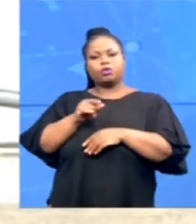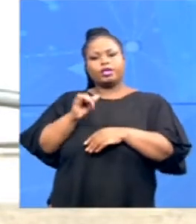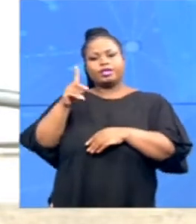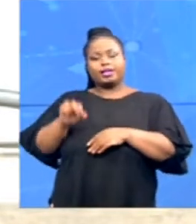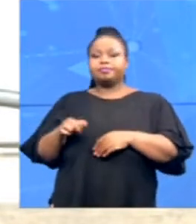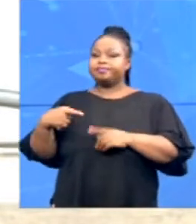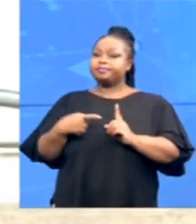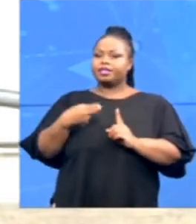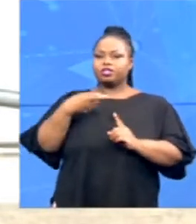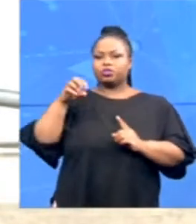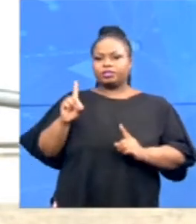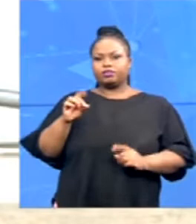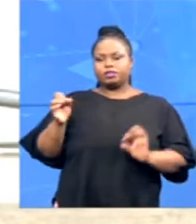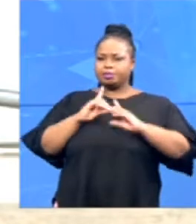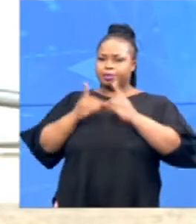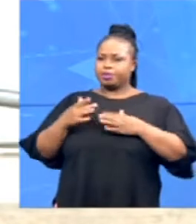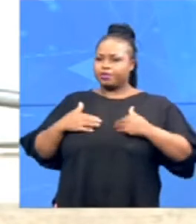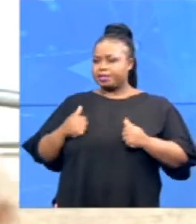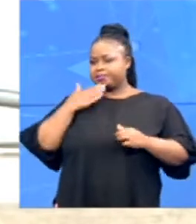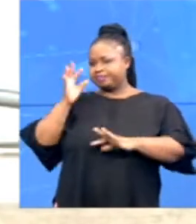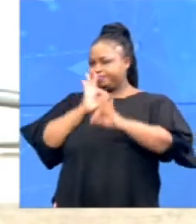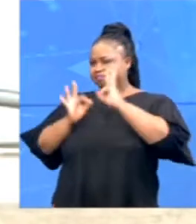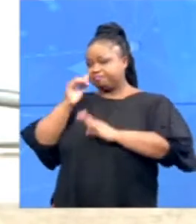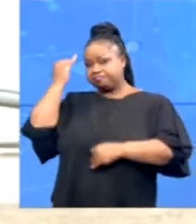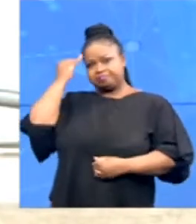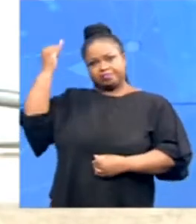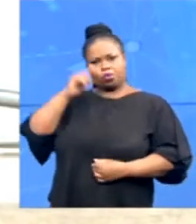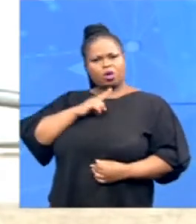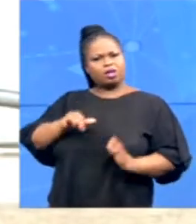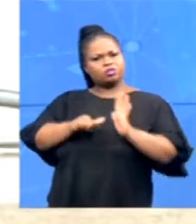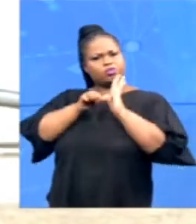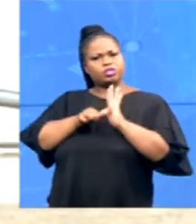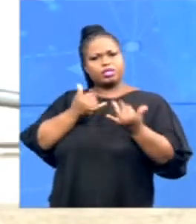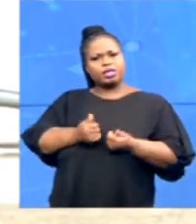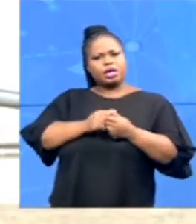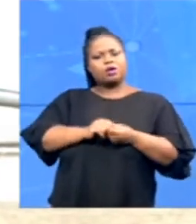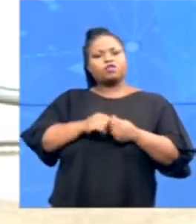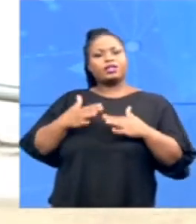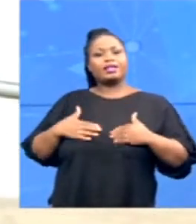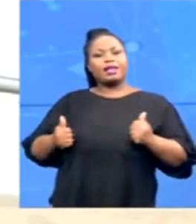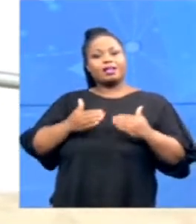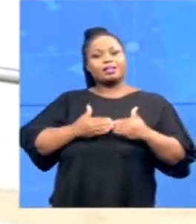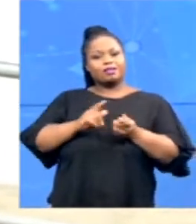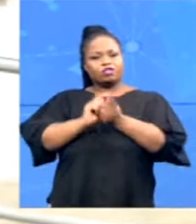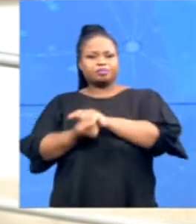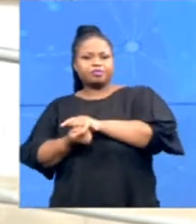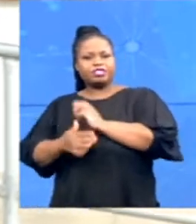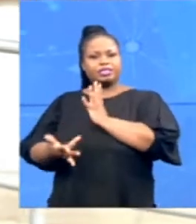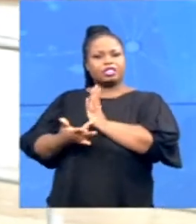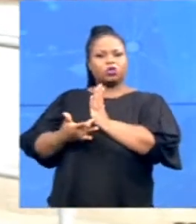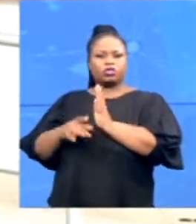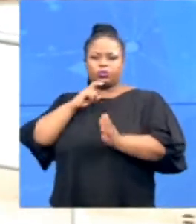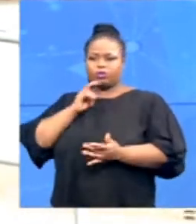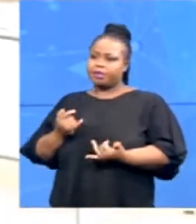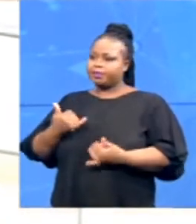us more about this innovation. Why the importance to move even the health facilities onto the digital space as well? Really, let's just first talk about the system and